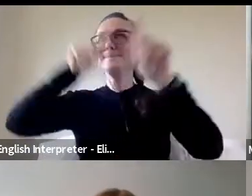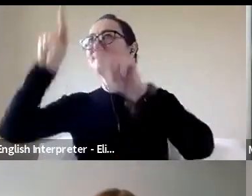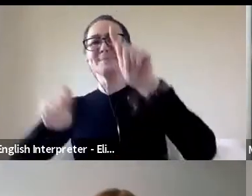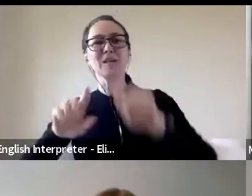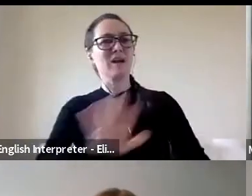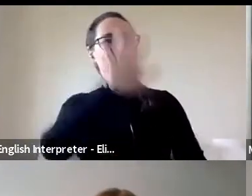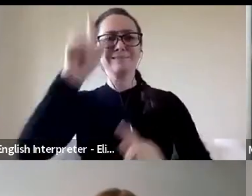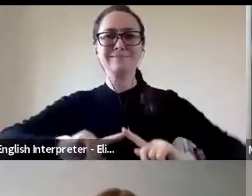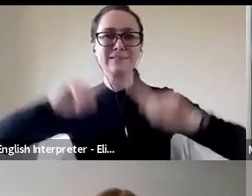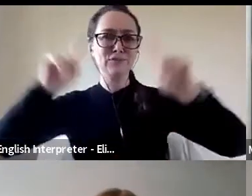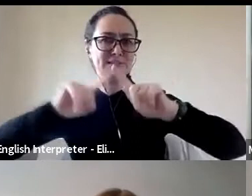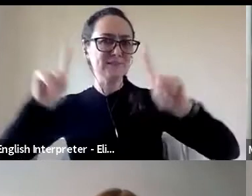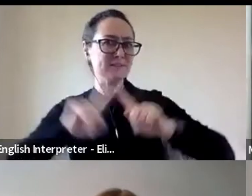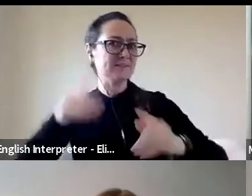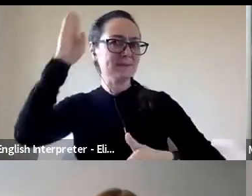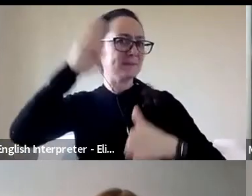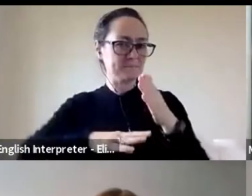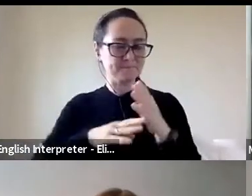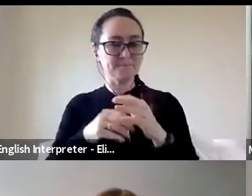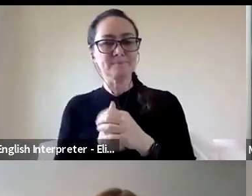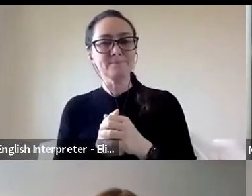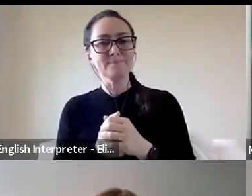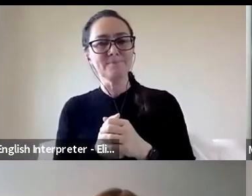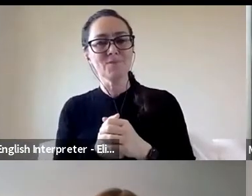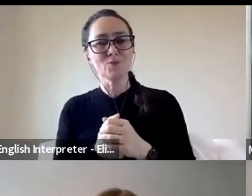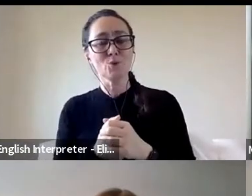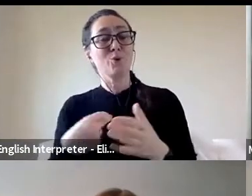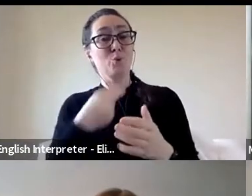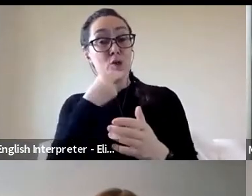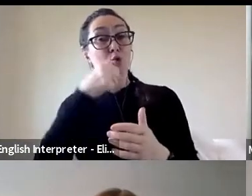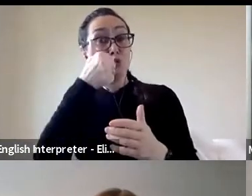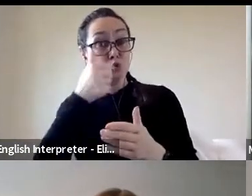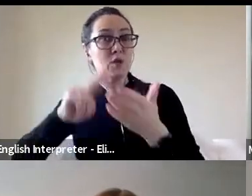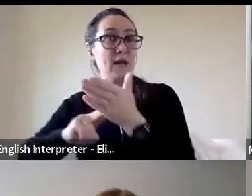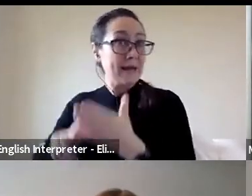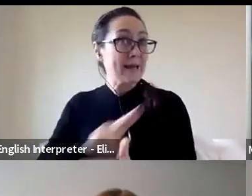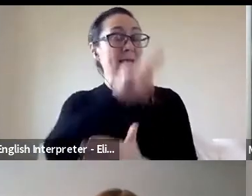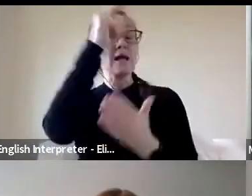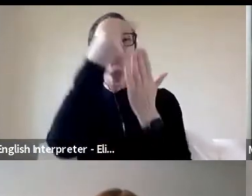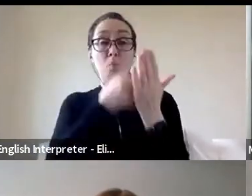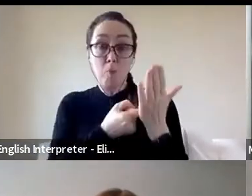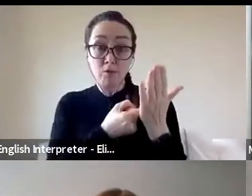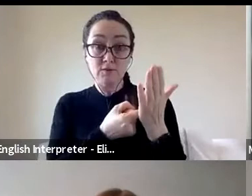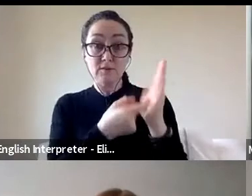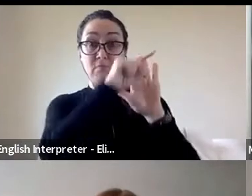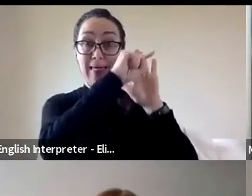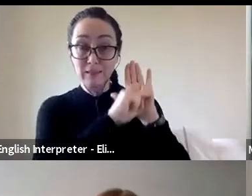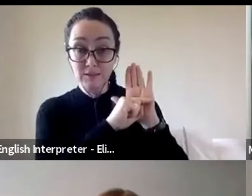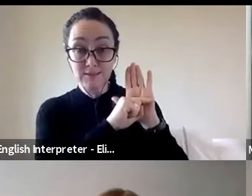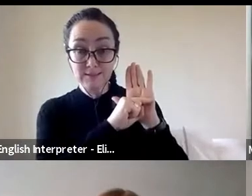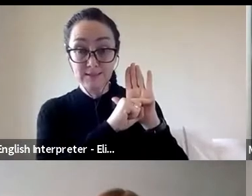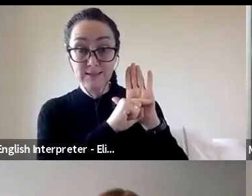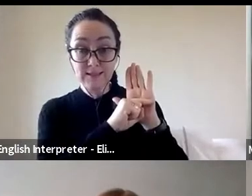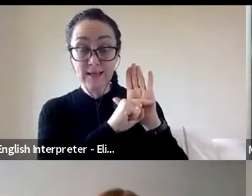having good national policy and legislation so that people have consistent rights across the board, but having